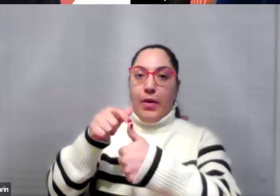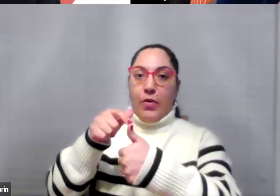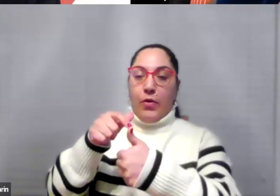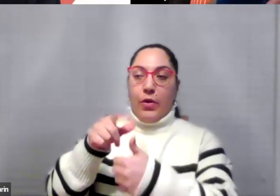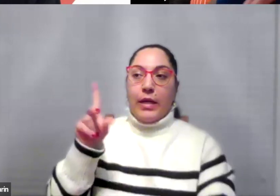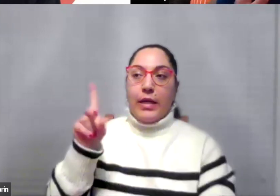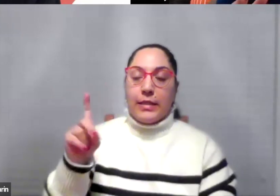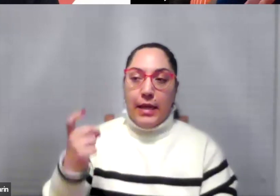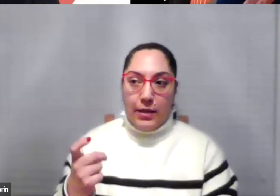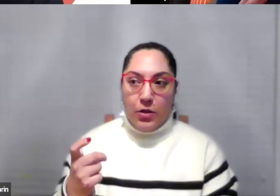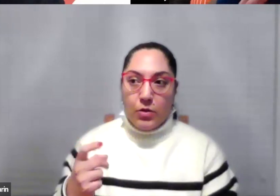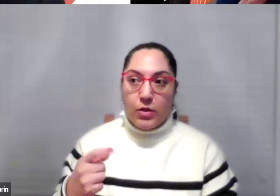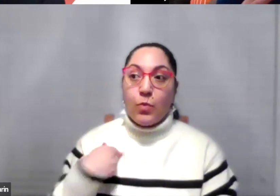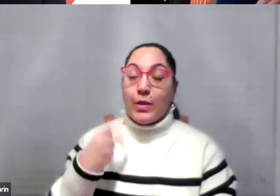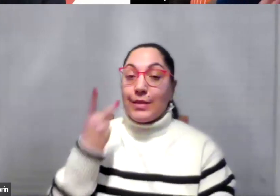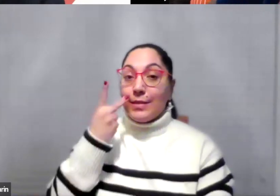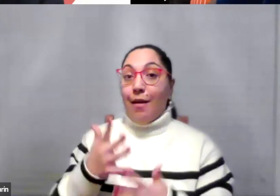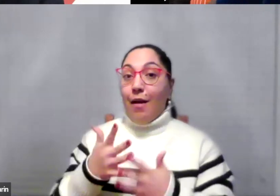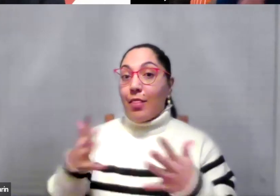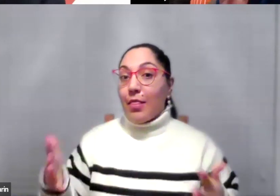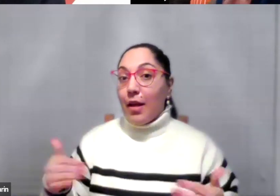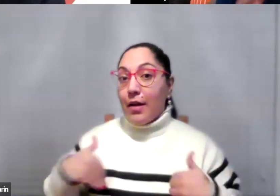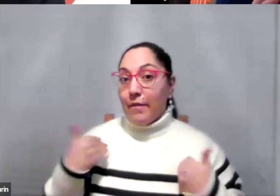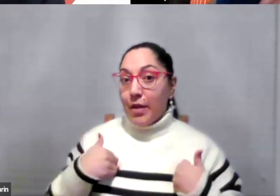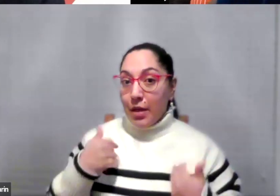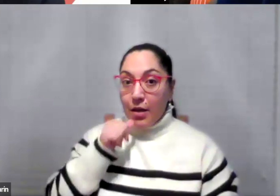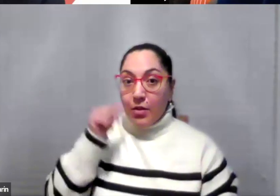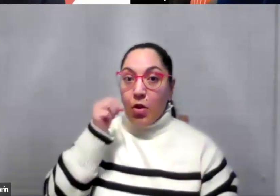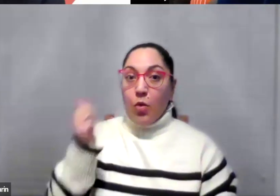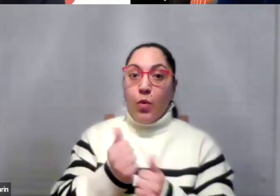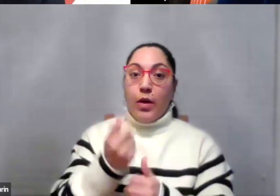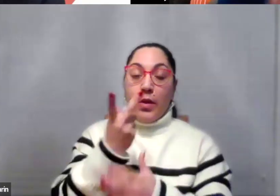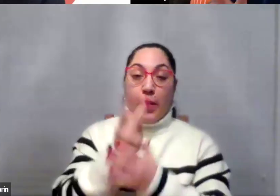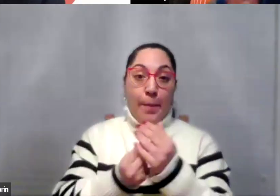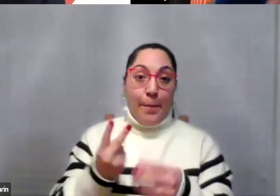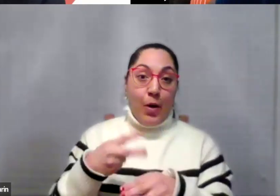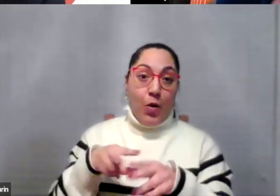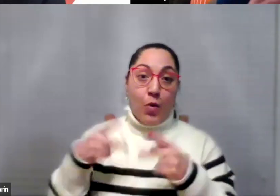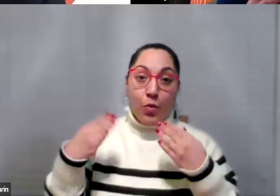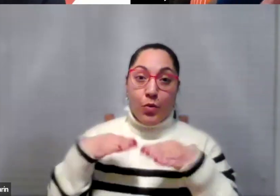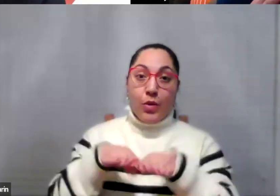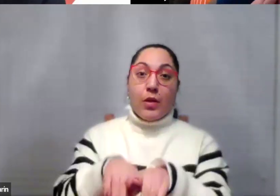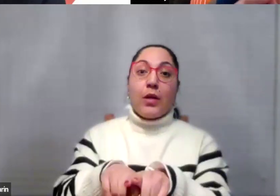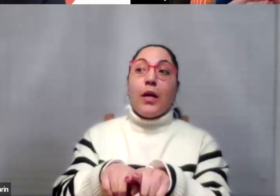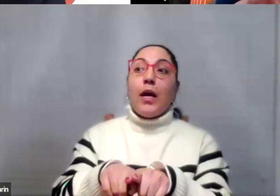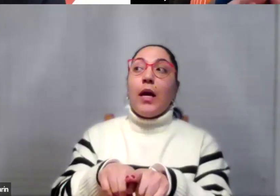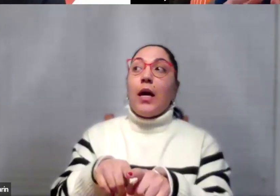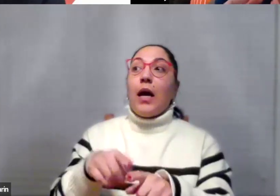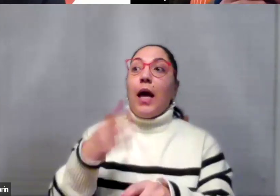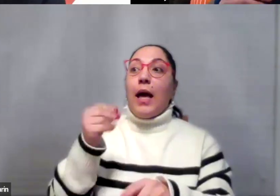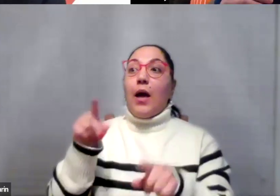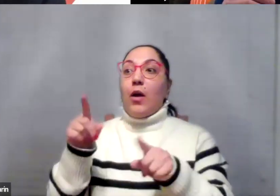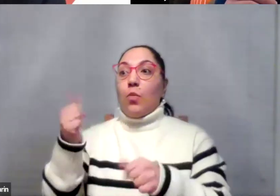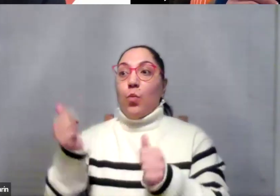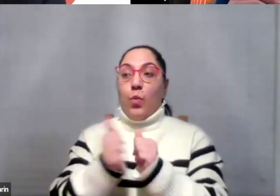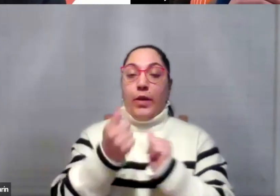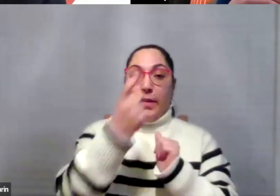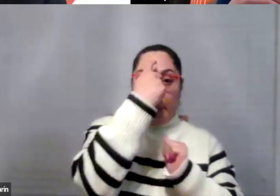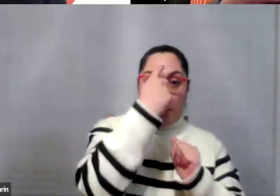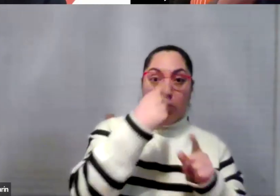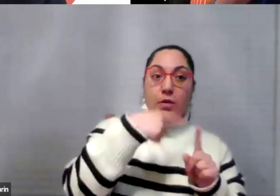lot of young adults with co-occurring autism diagnoses and mental health